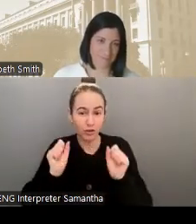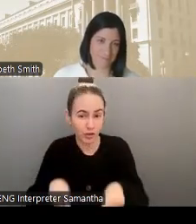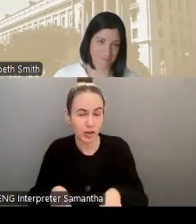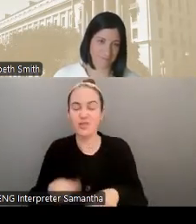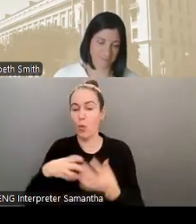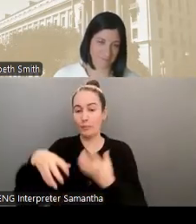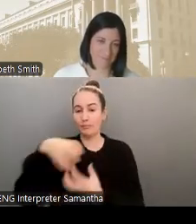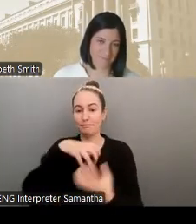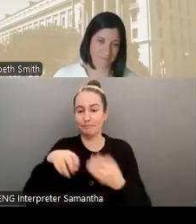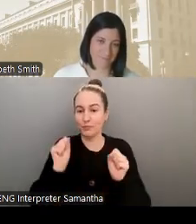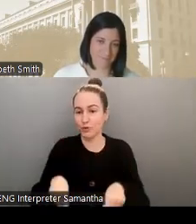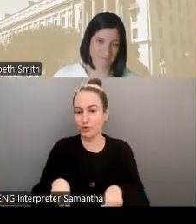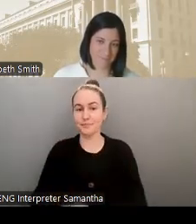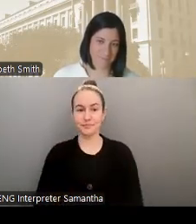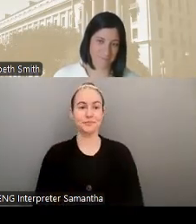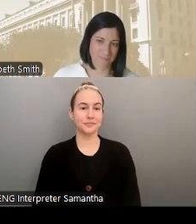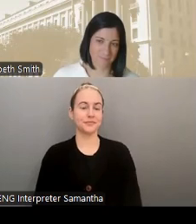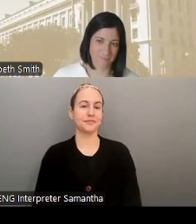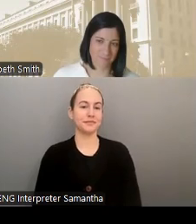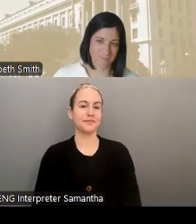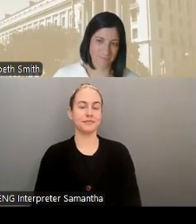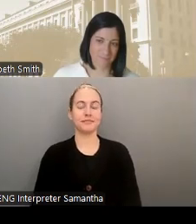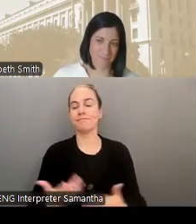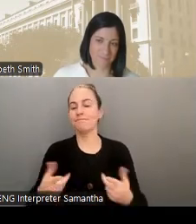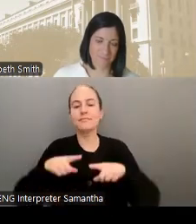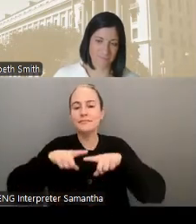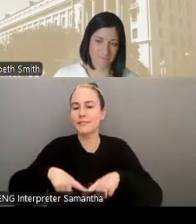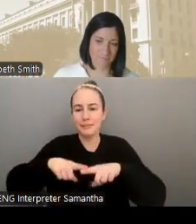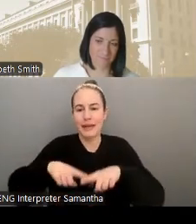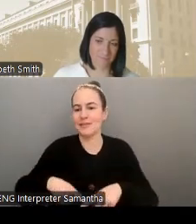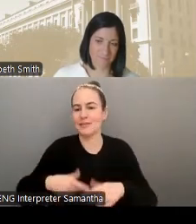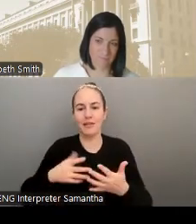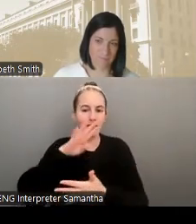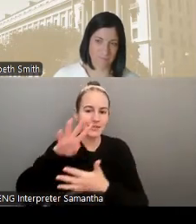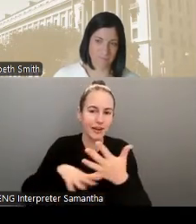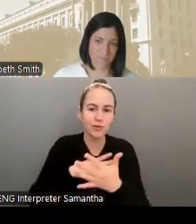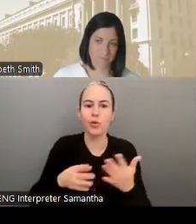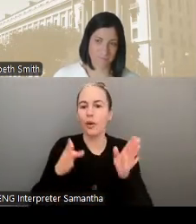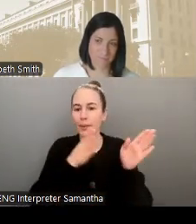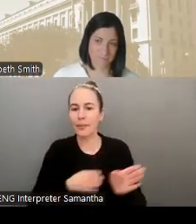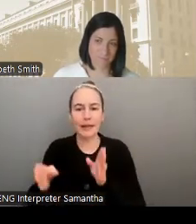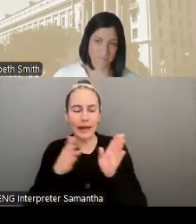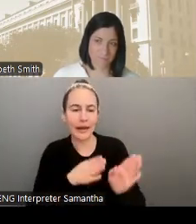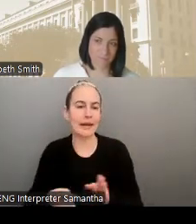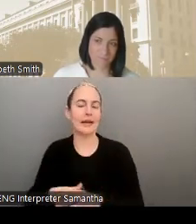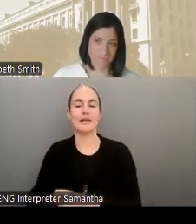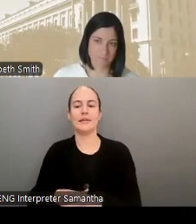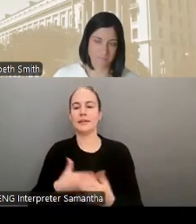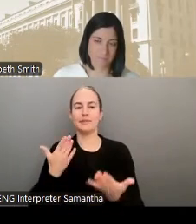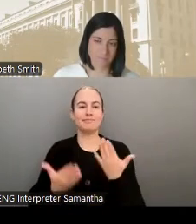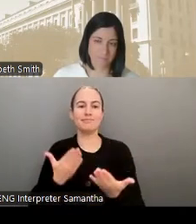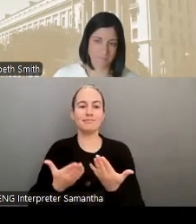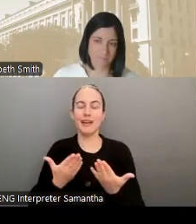of both. A lot of that will depend on logistics. It could be the type of documentation or the audit that is